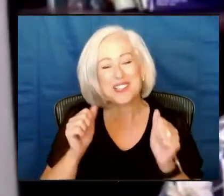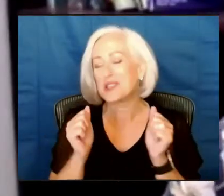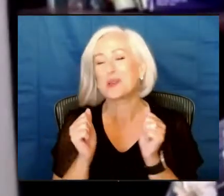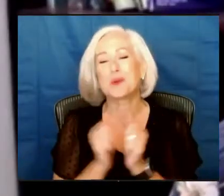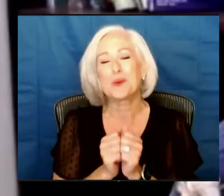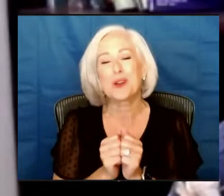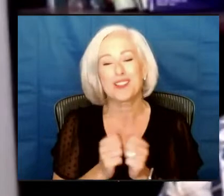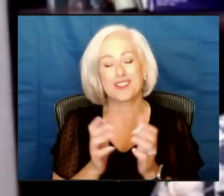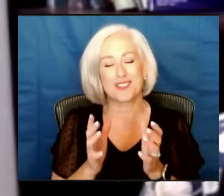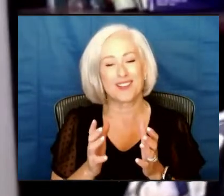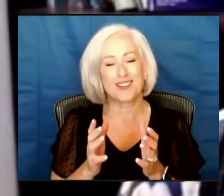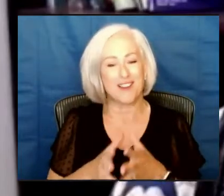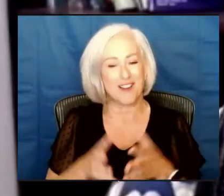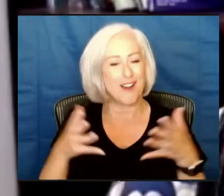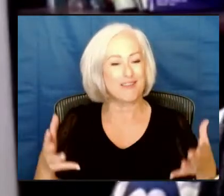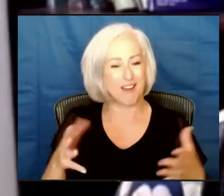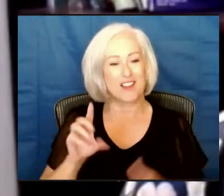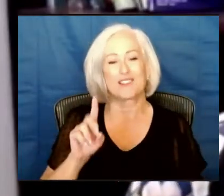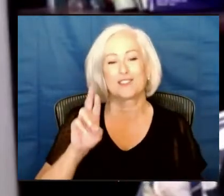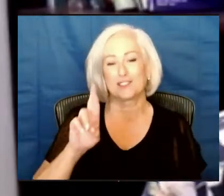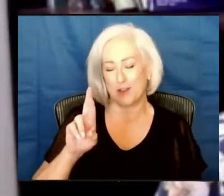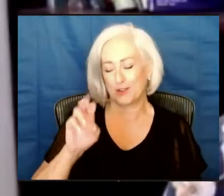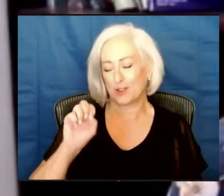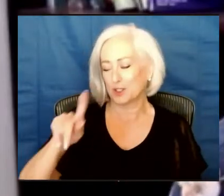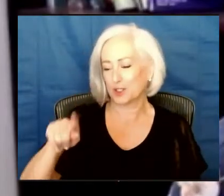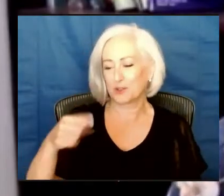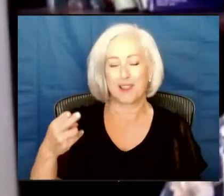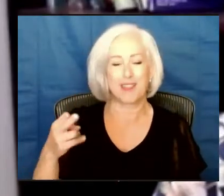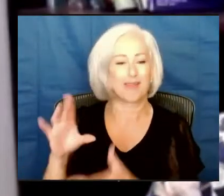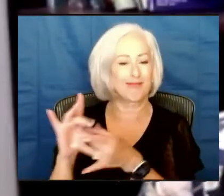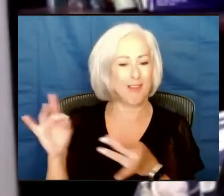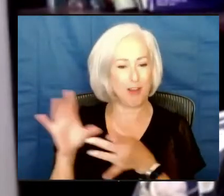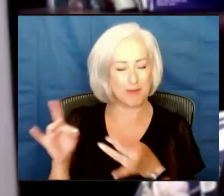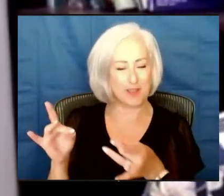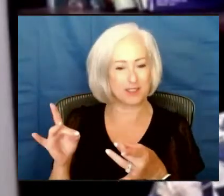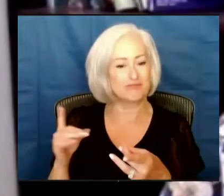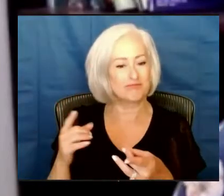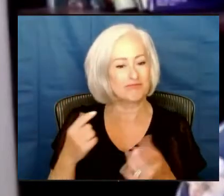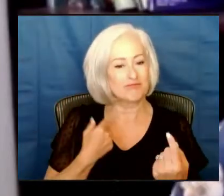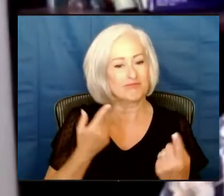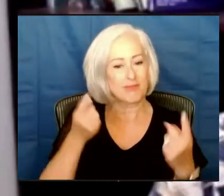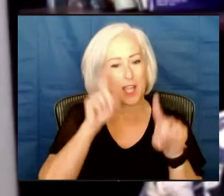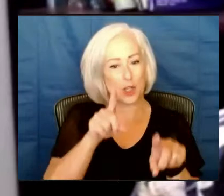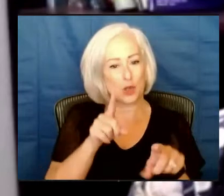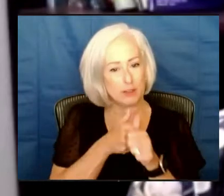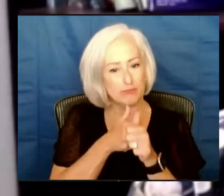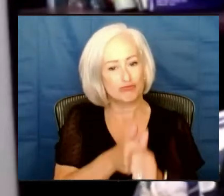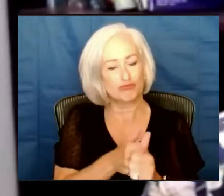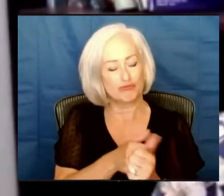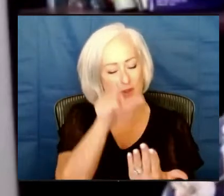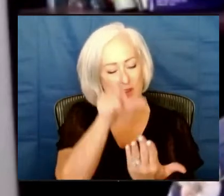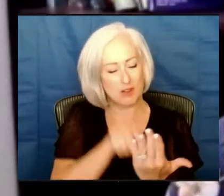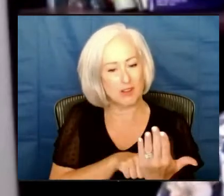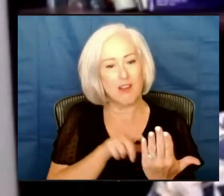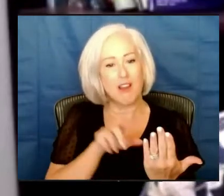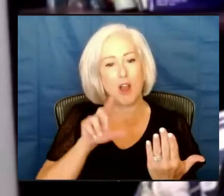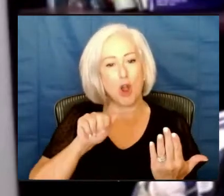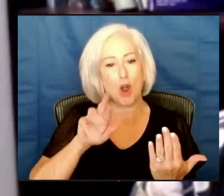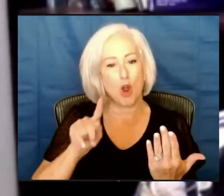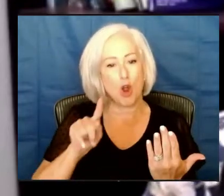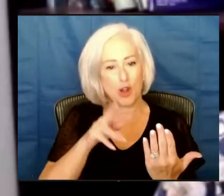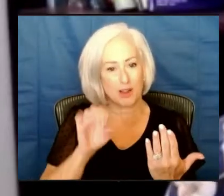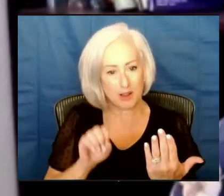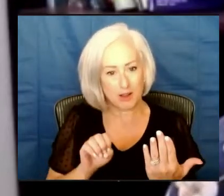what Dr. Smith mentioned. I agree with this article a lot and appreciate the perspective of